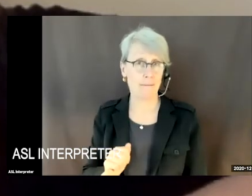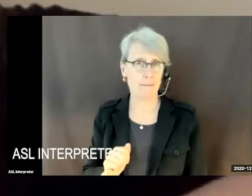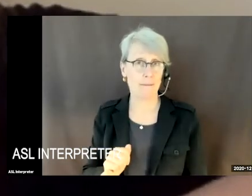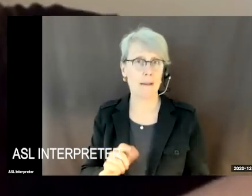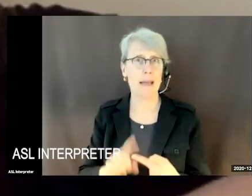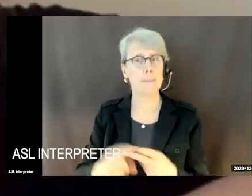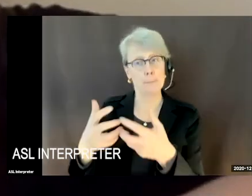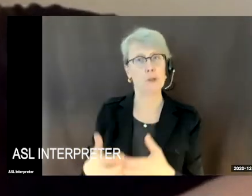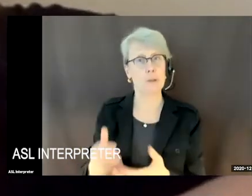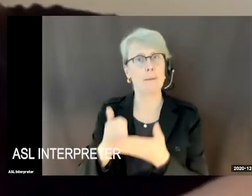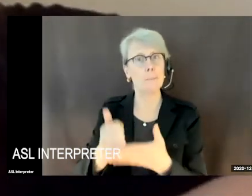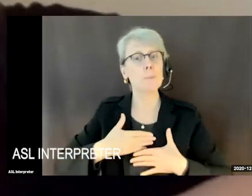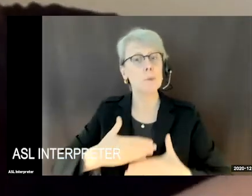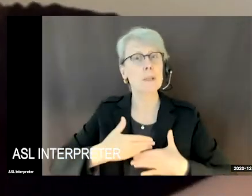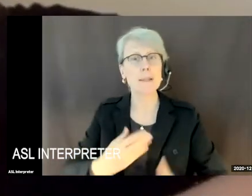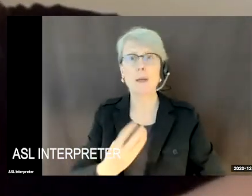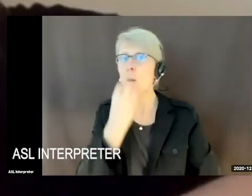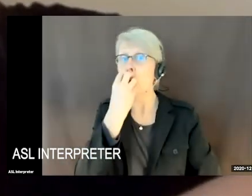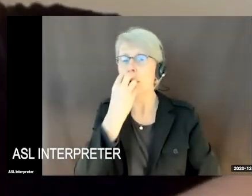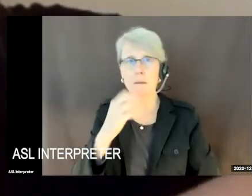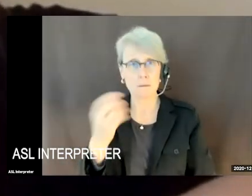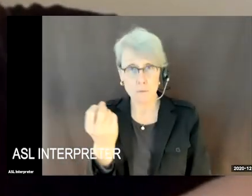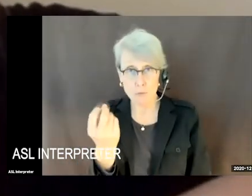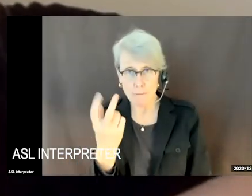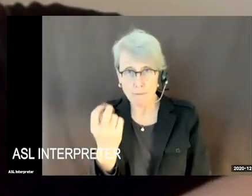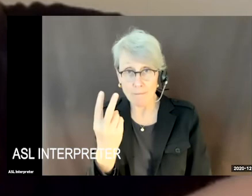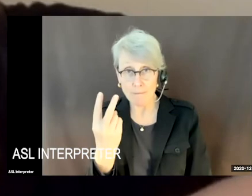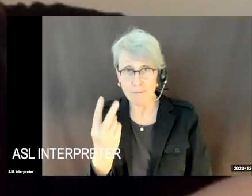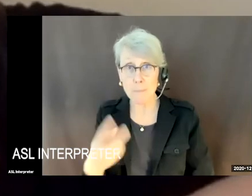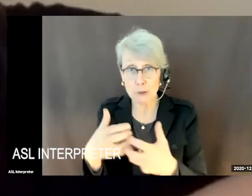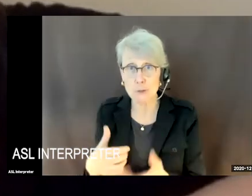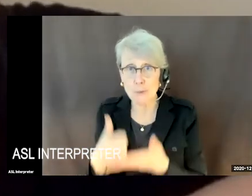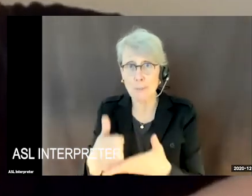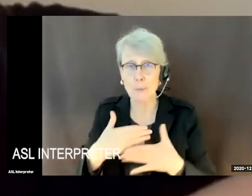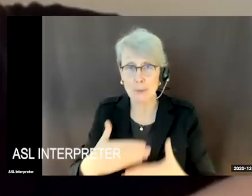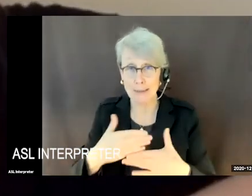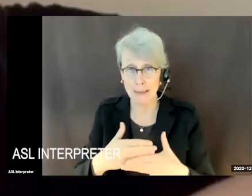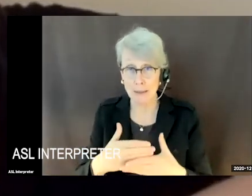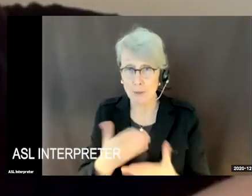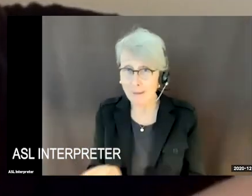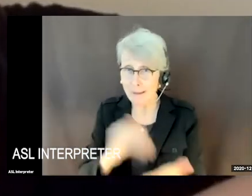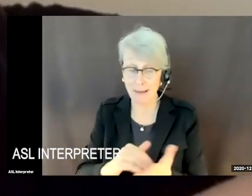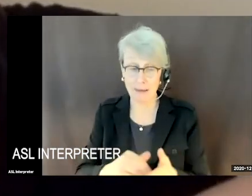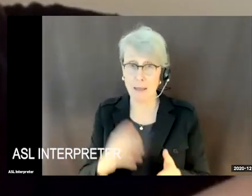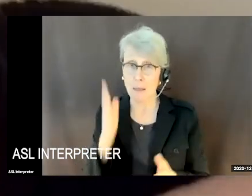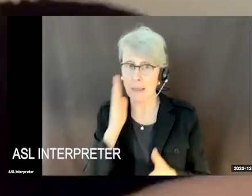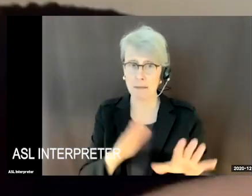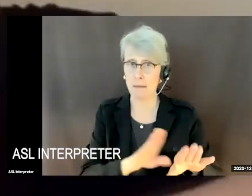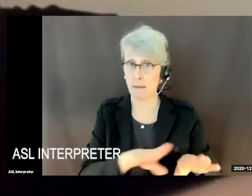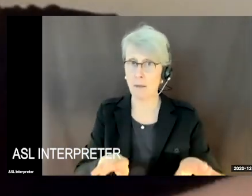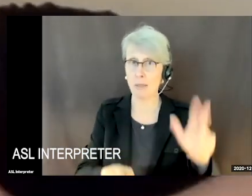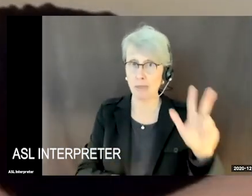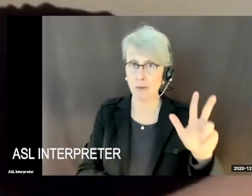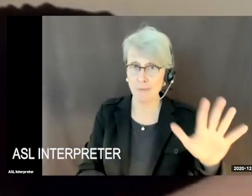35 beds, 35 beds, and 12 ventilators. I will